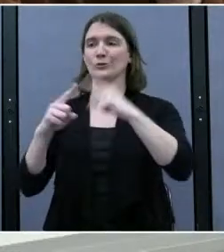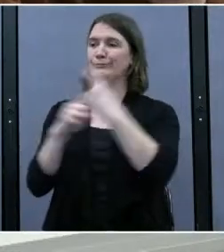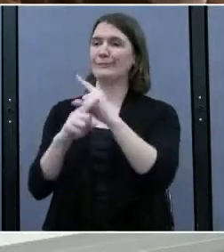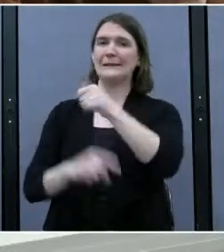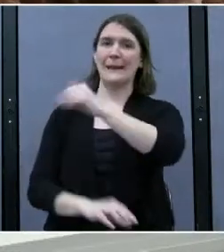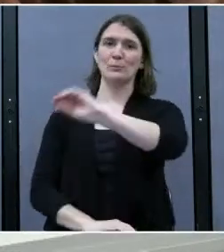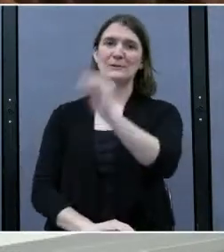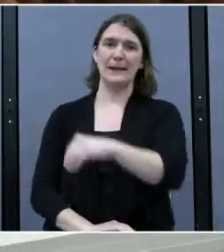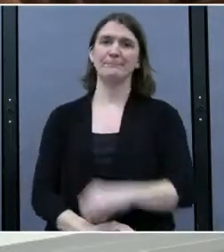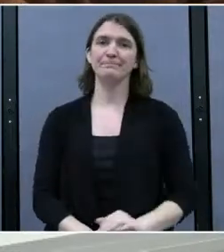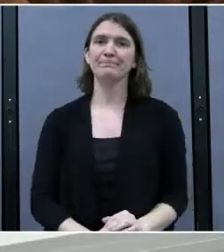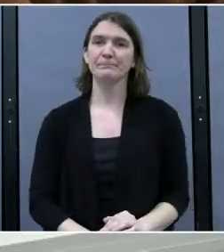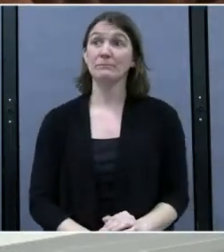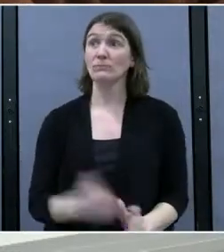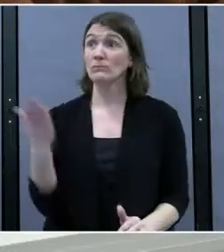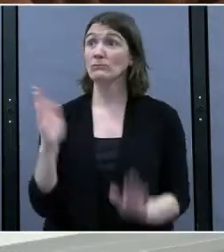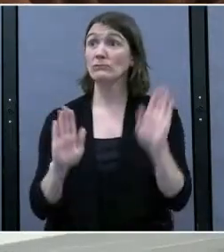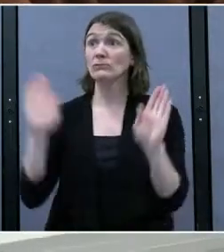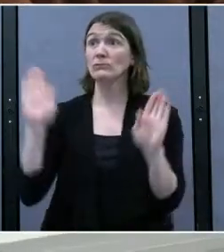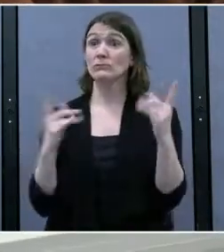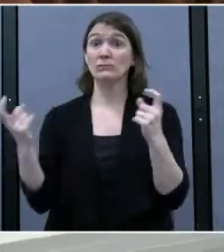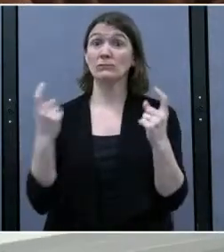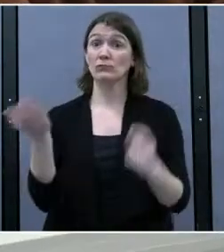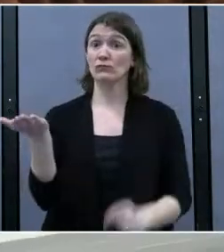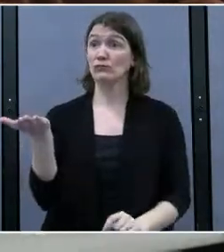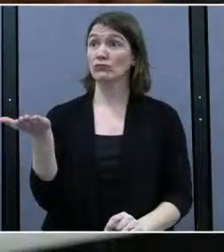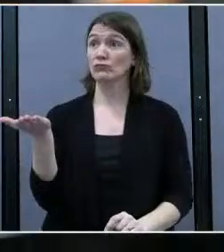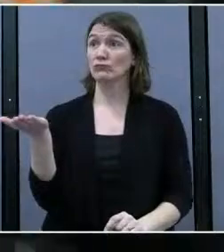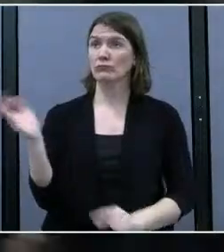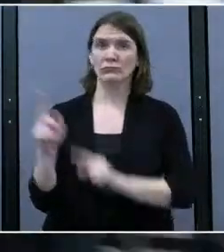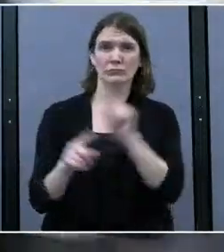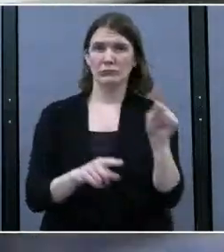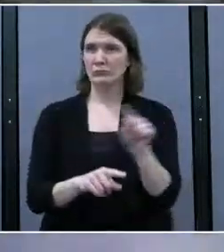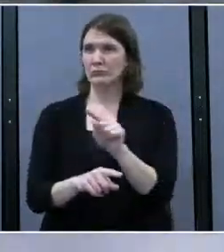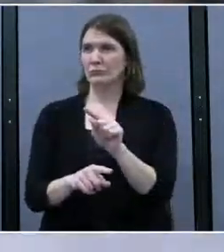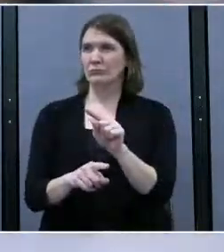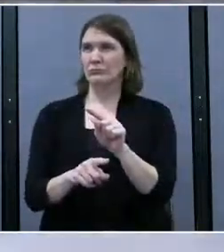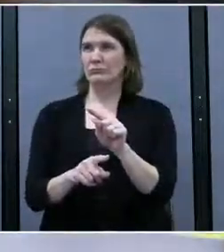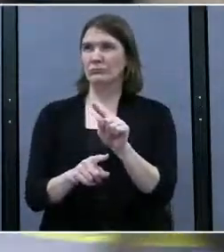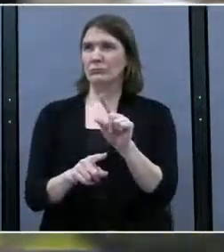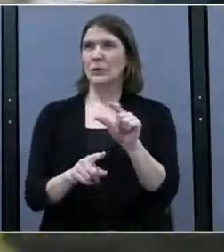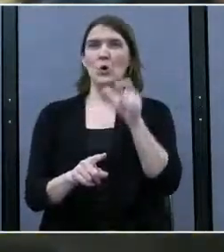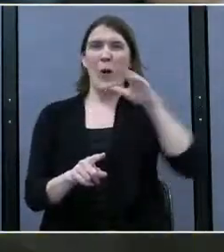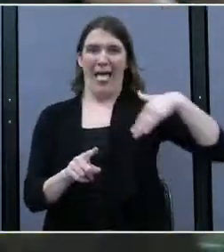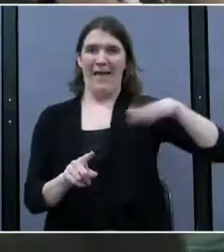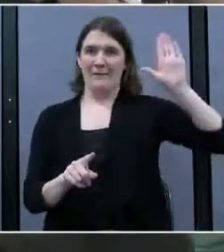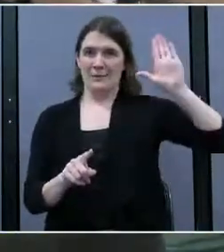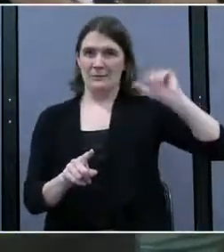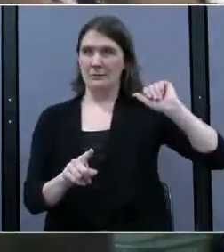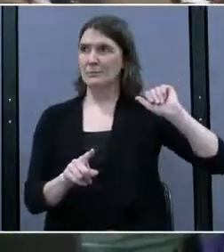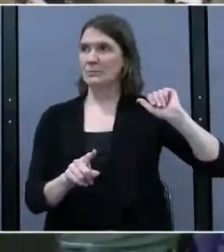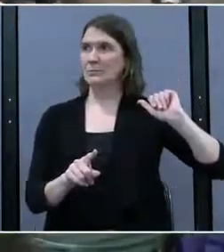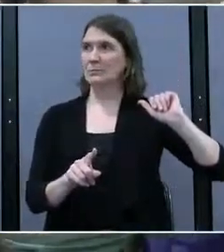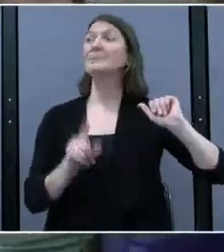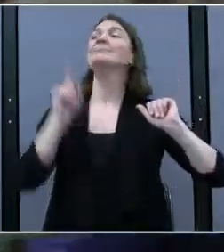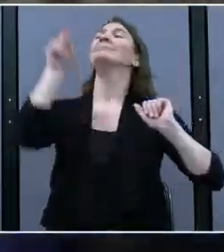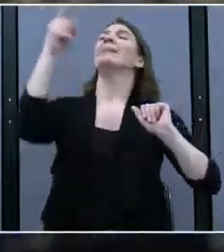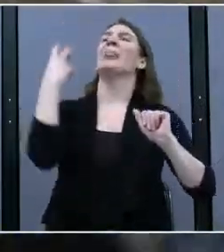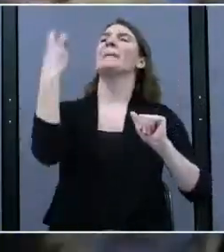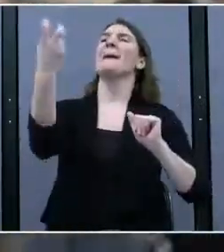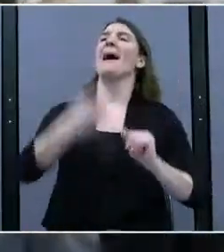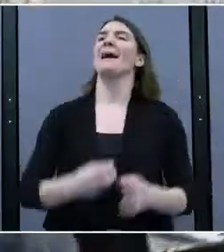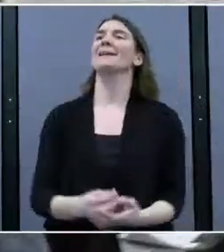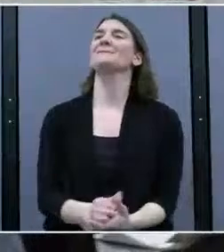level. Okay. Other questions on Article 9? Going to look for hands who haven't been recognized. At the back.